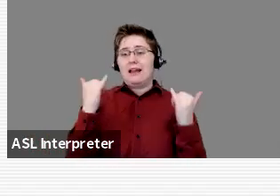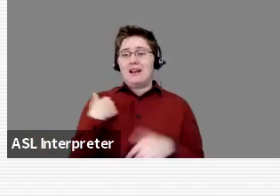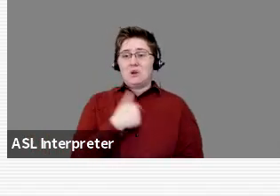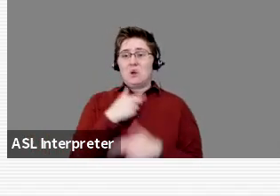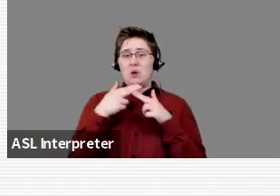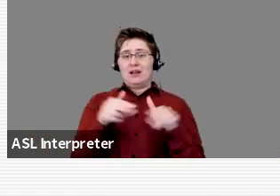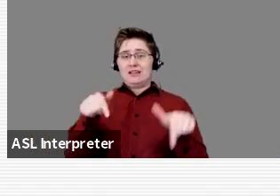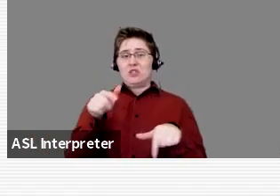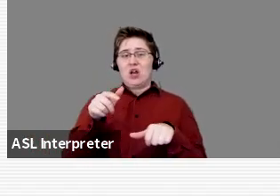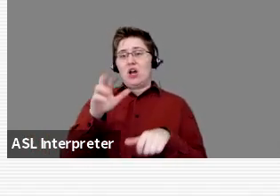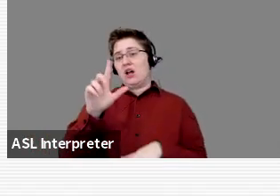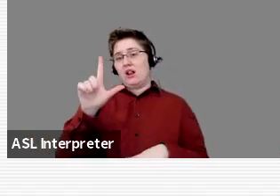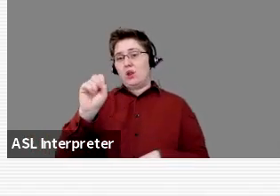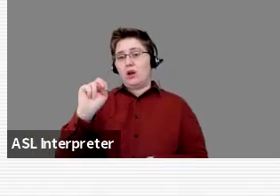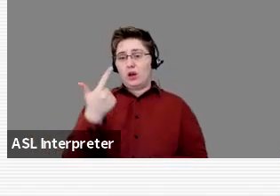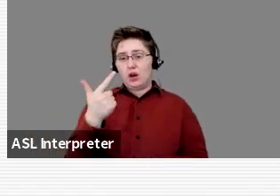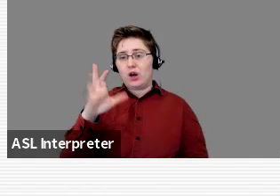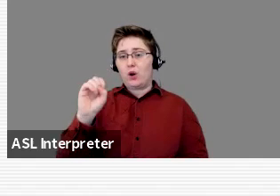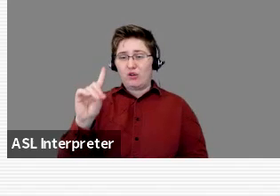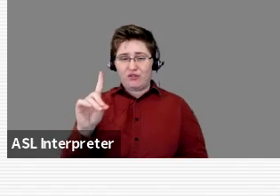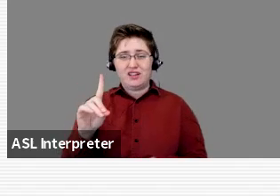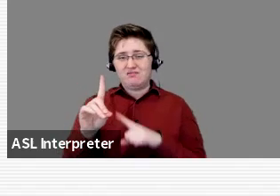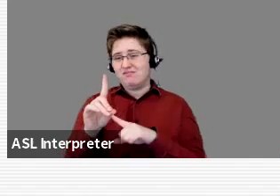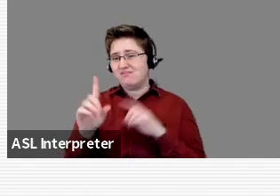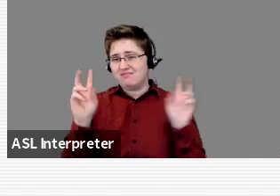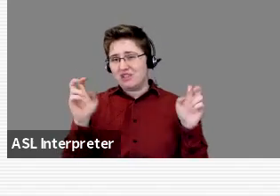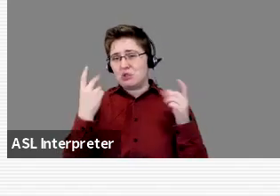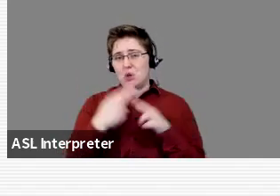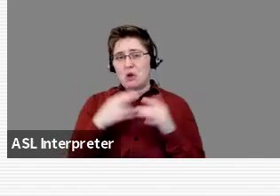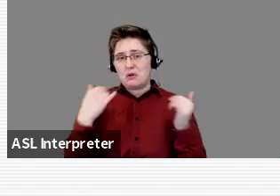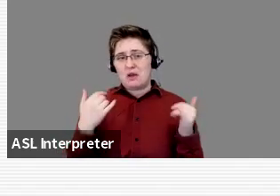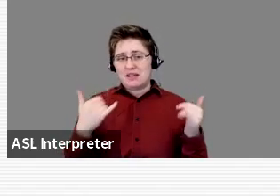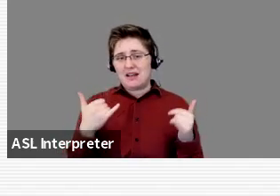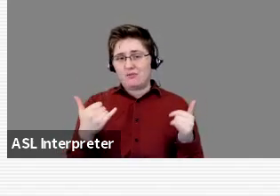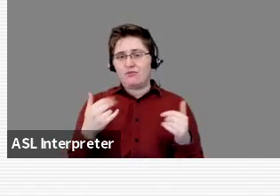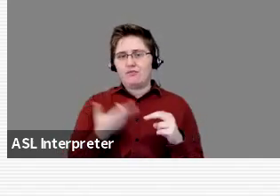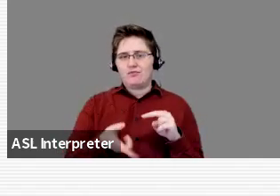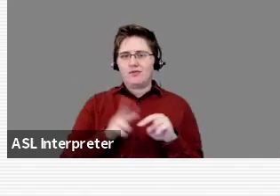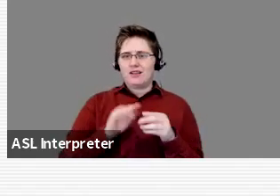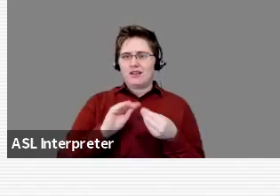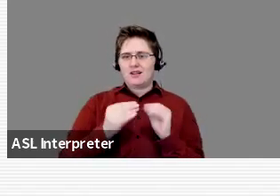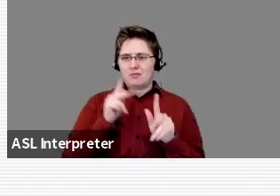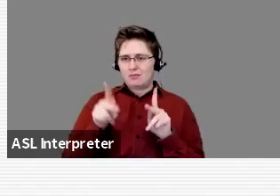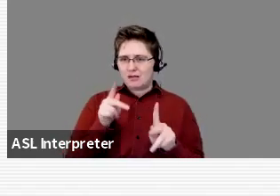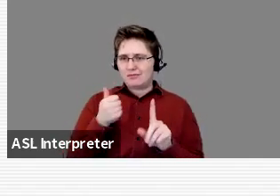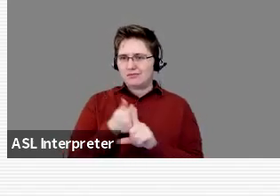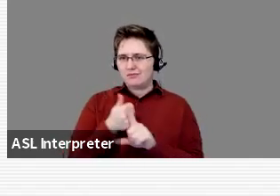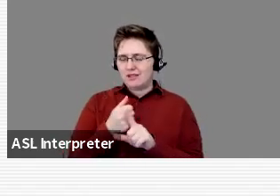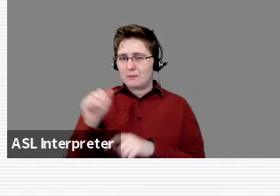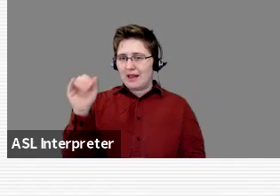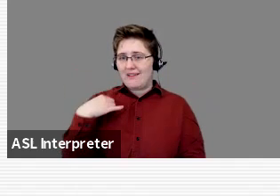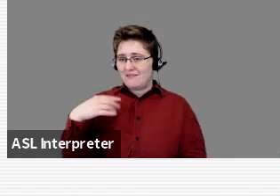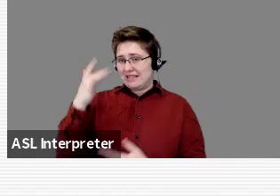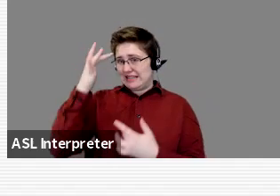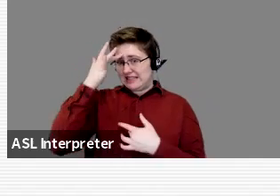to as long COVID is kind of what it's being called right now, are the number of people who have been infected